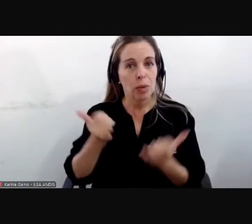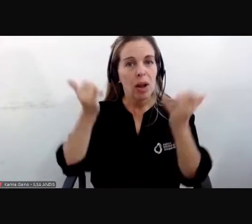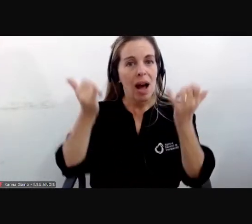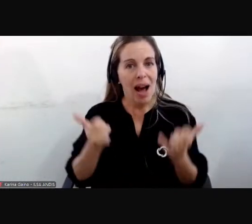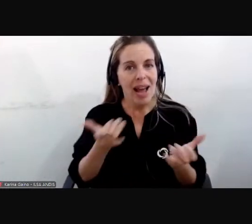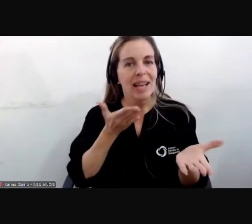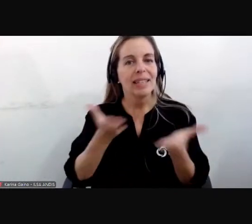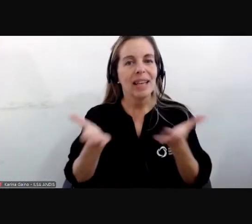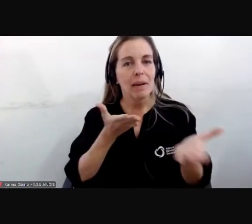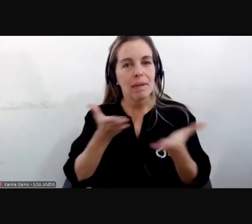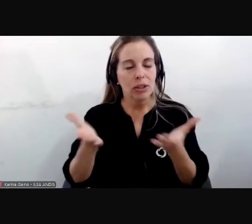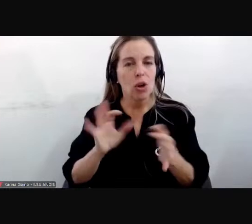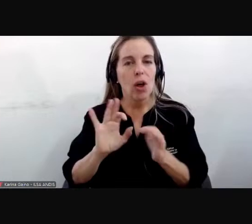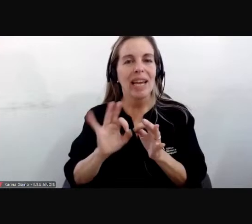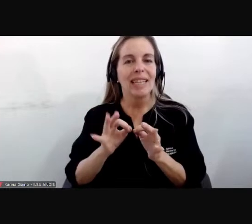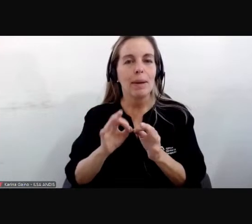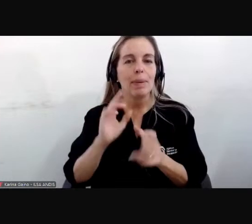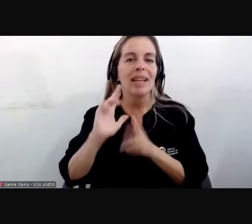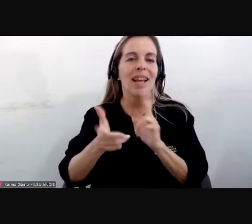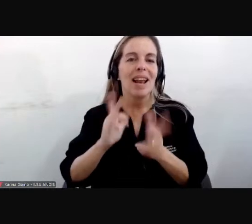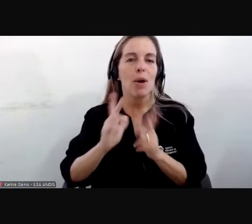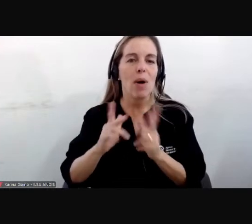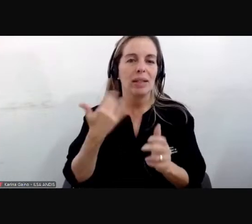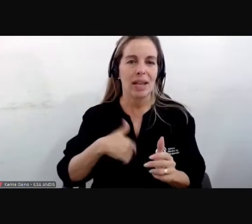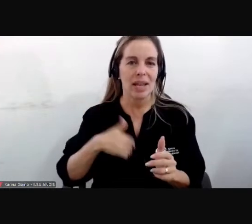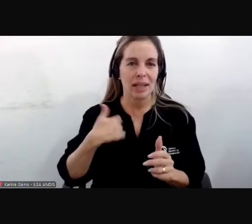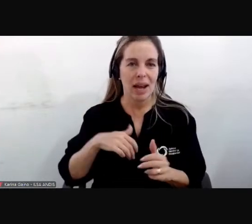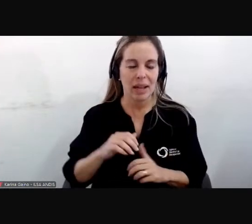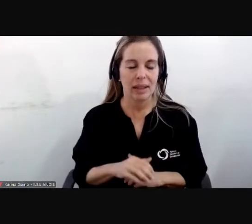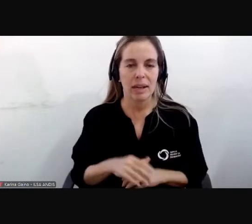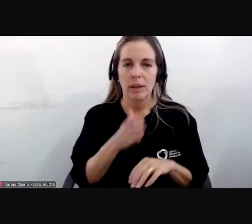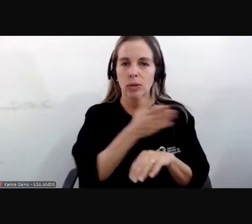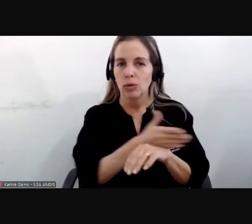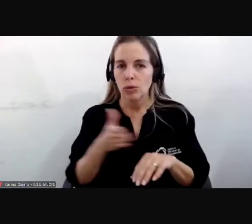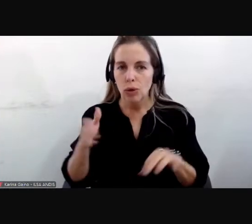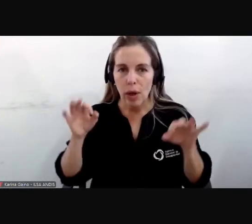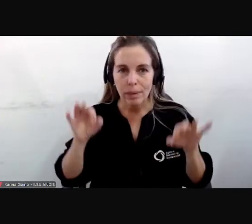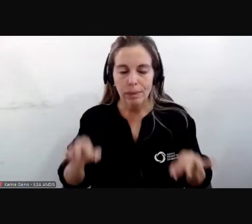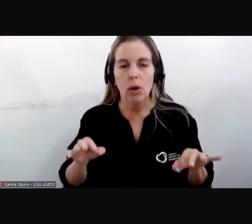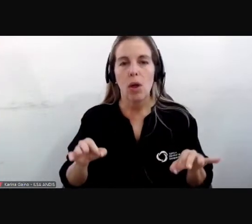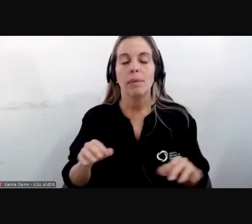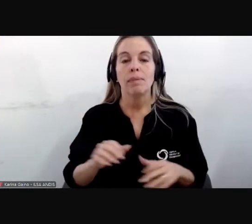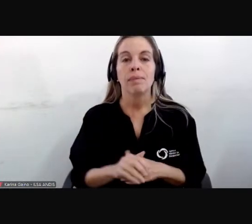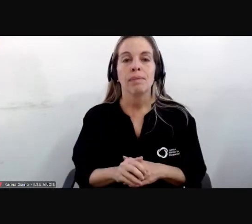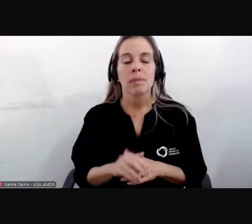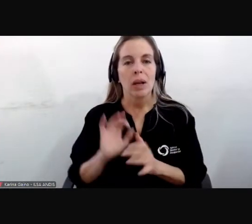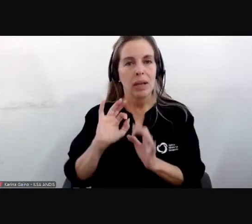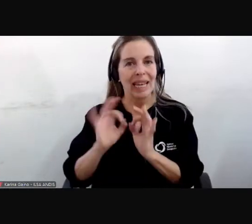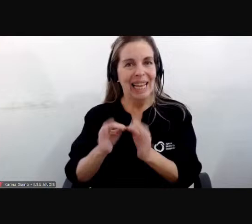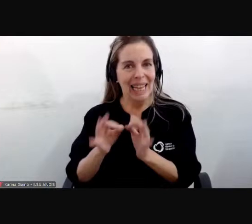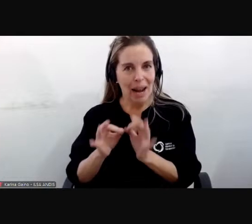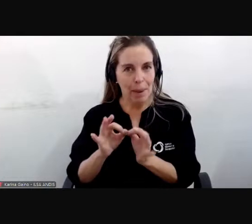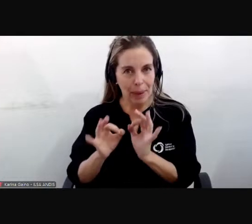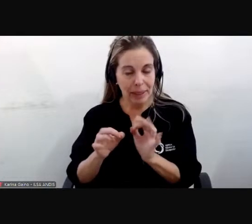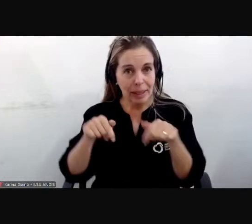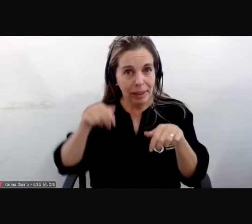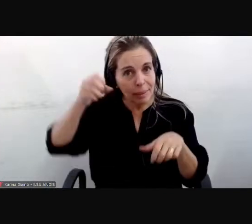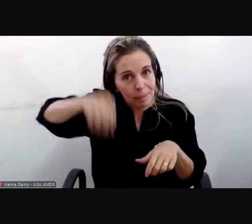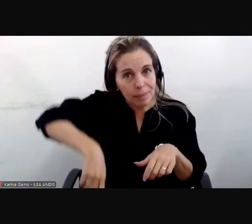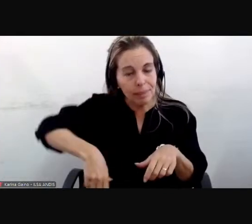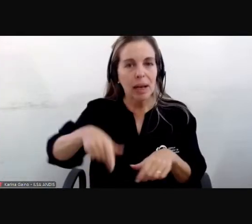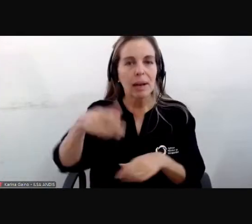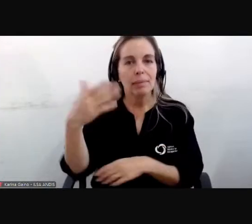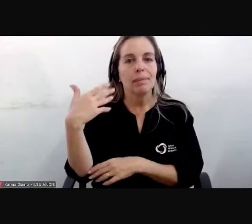course, we provide the service of sign language. Throughout all the transmission, the